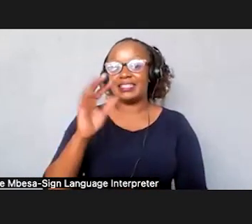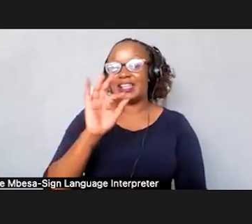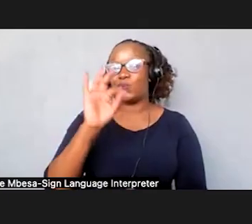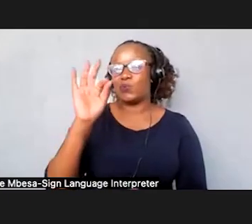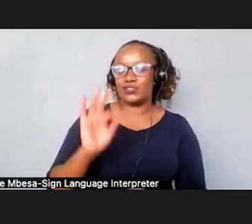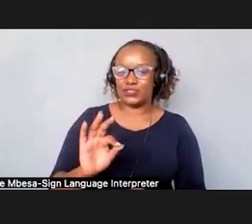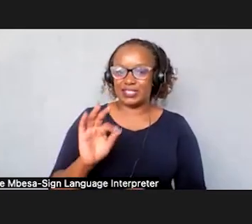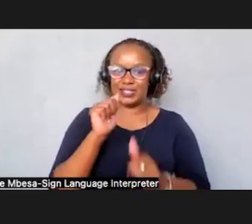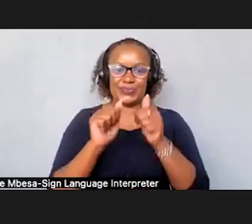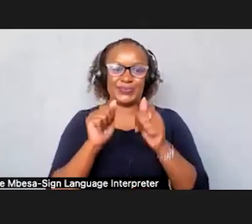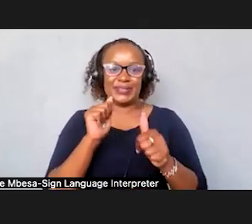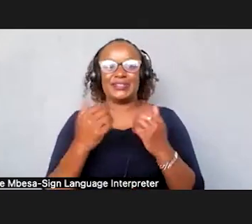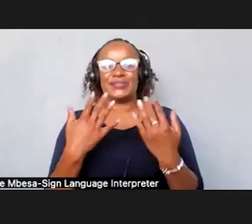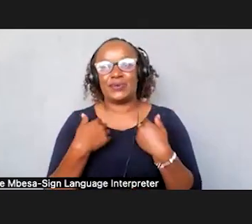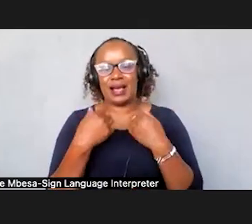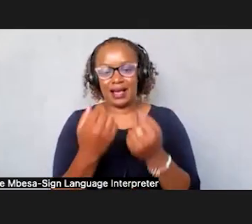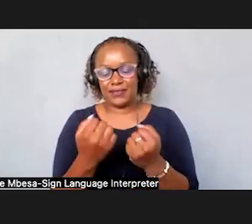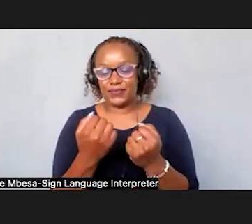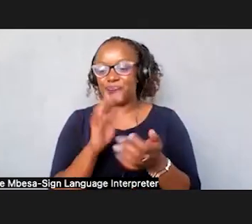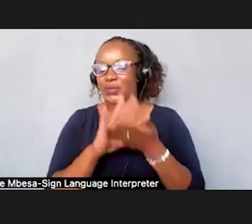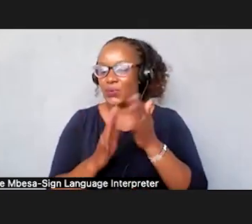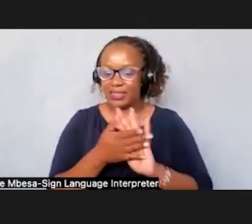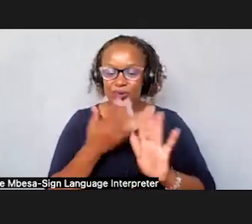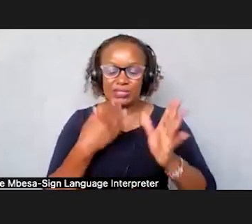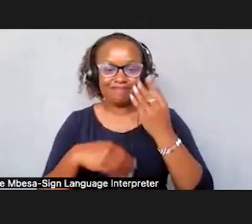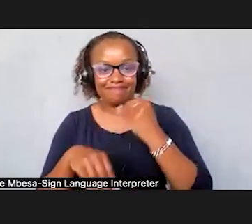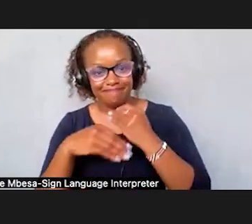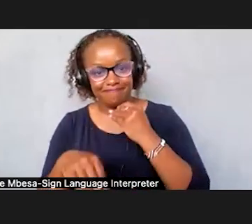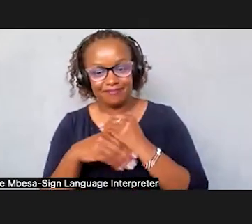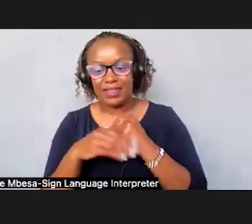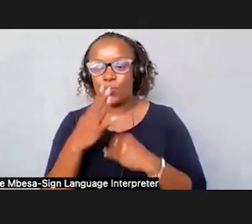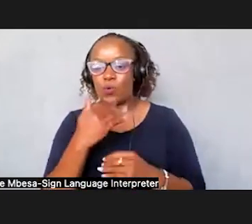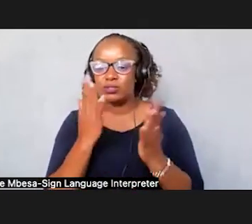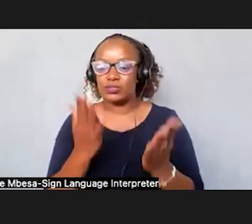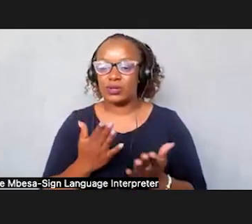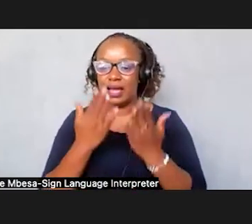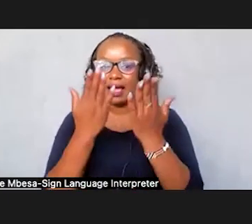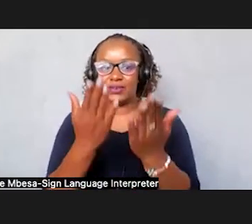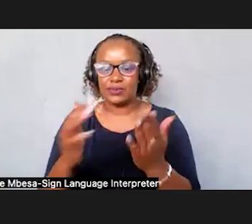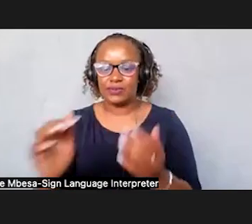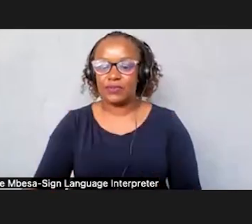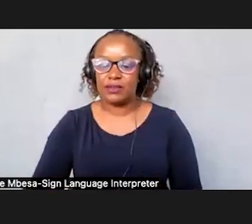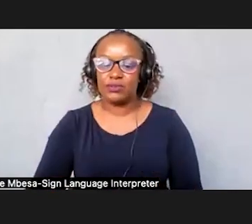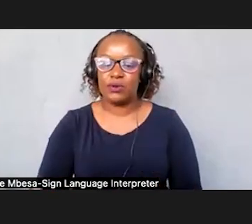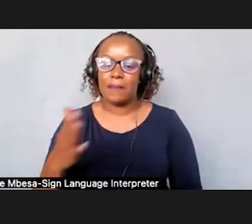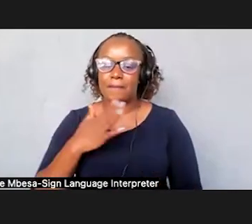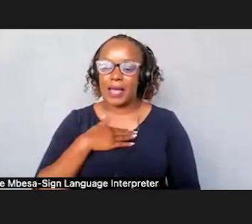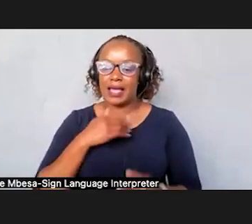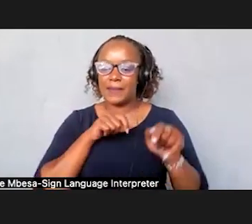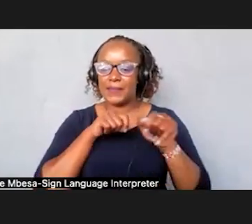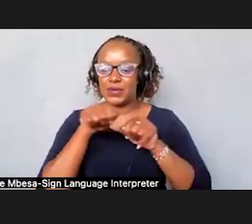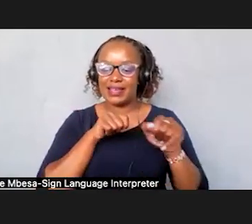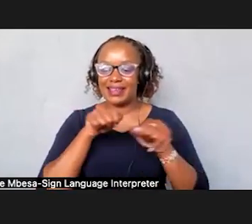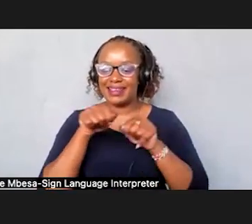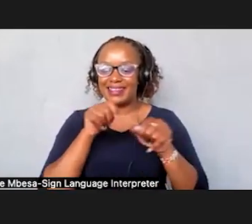towards them. Without much ado, I would like to hand over to my core moderator, Jacob Okumu.